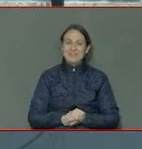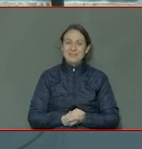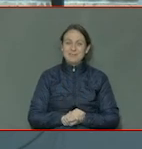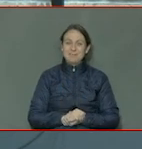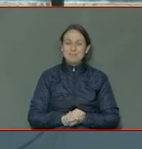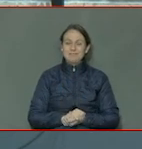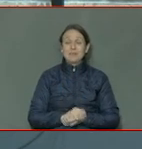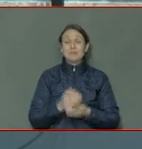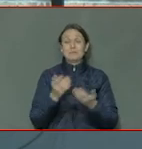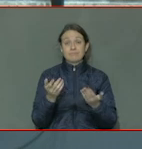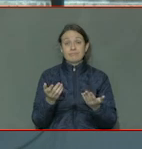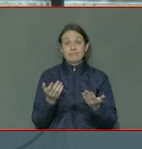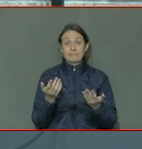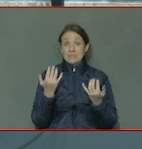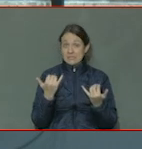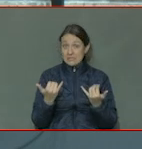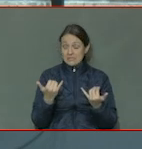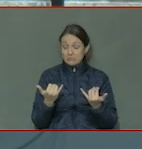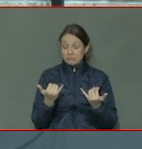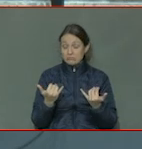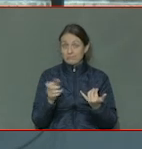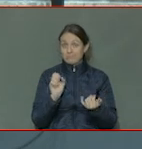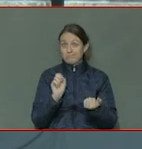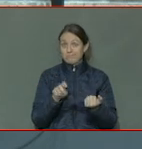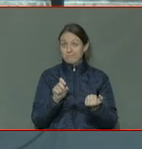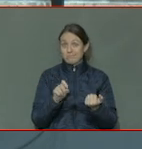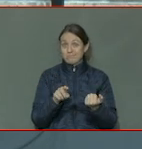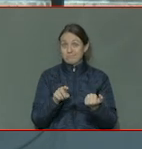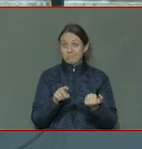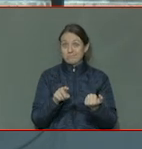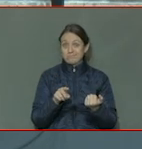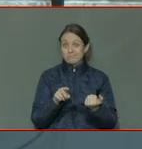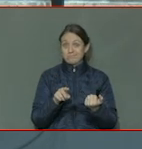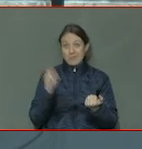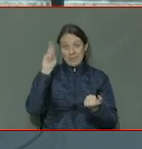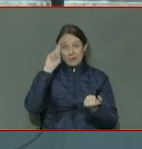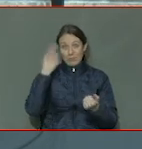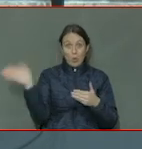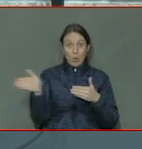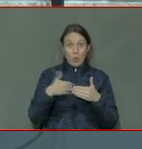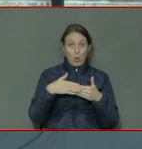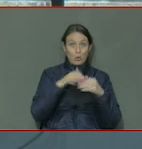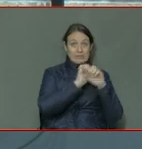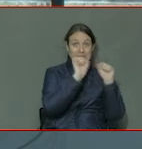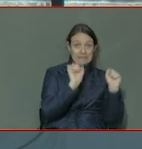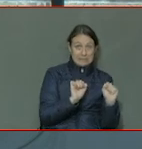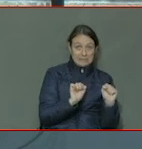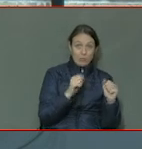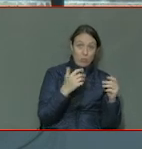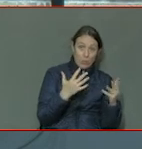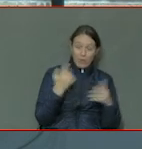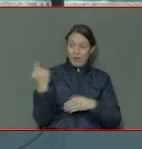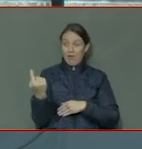Boys and girls, and just on that note, closed system versus isolated